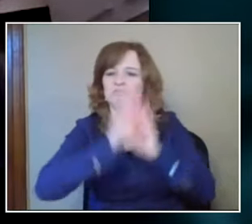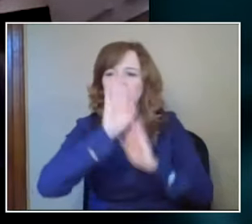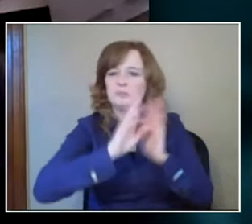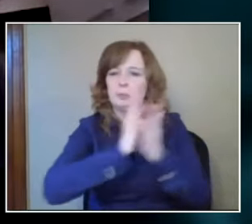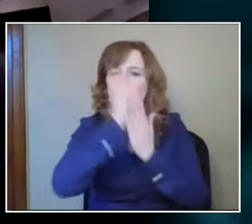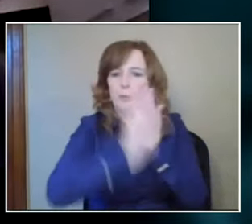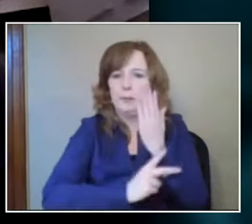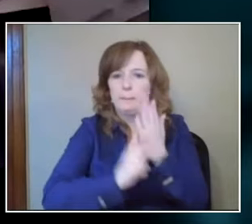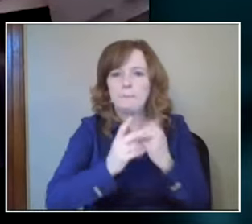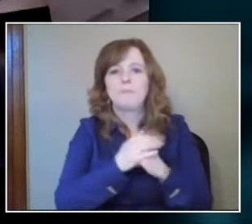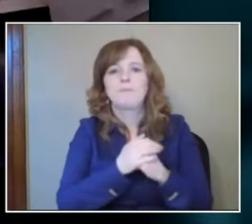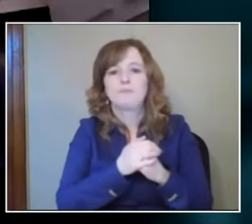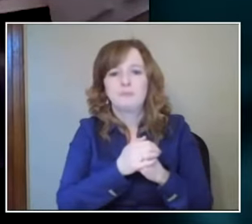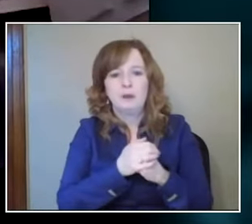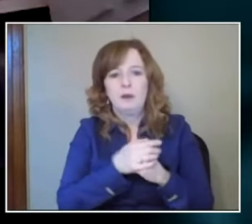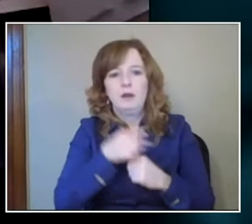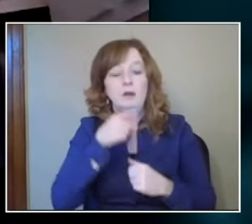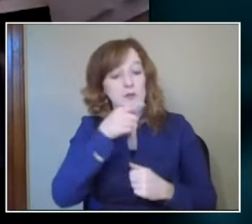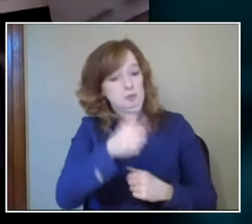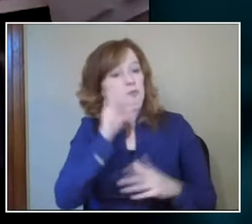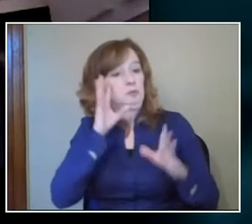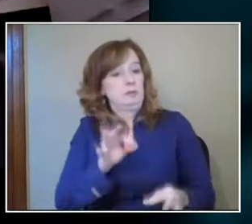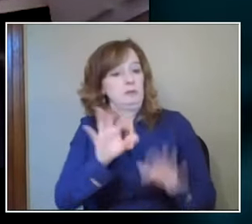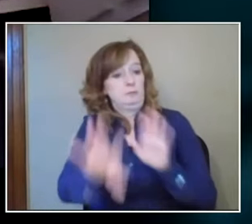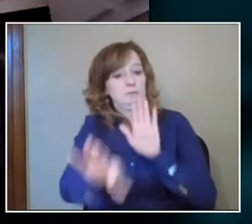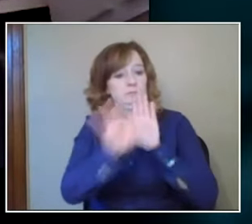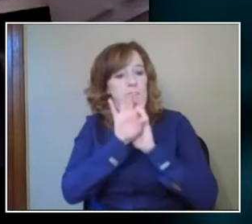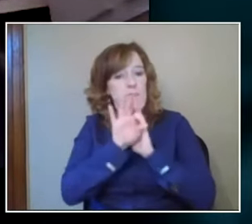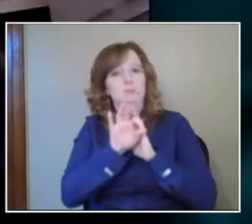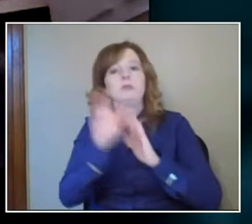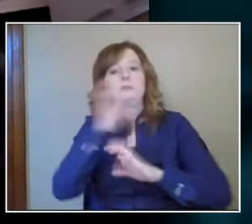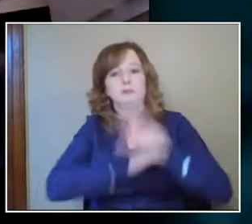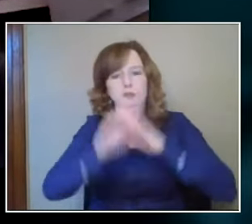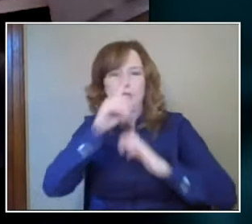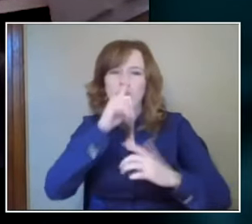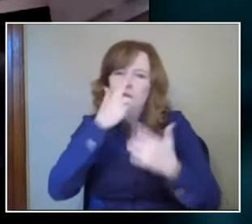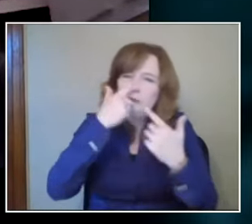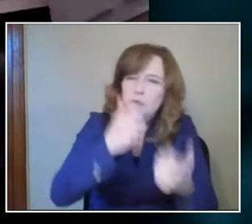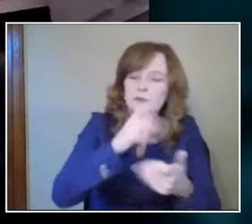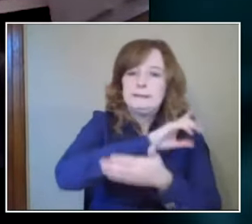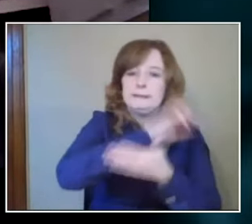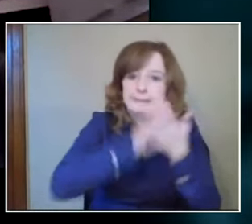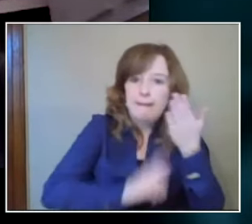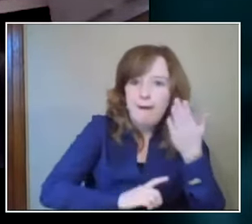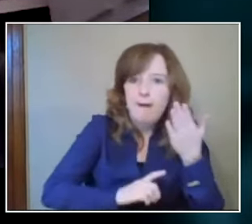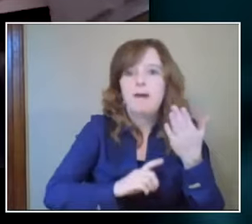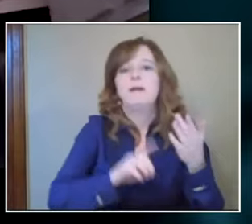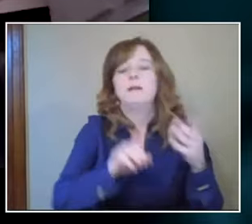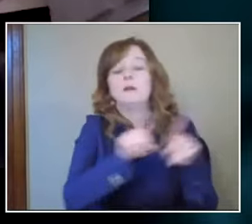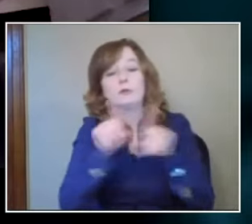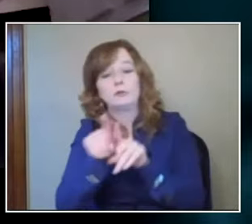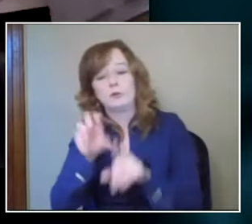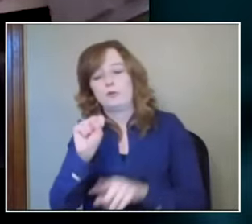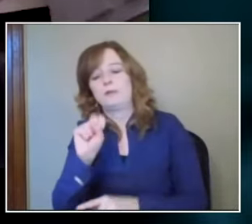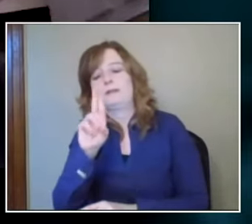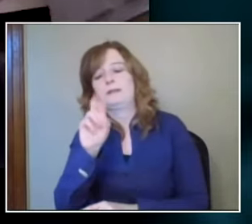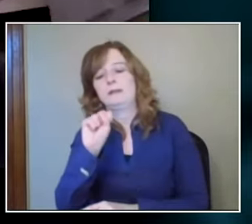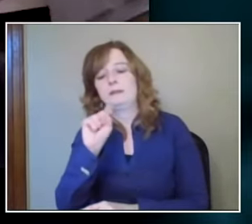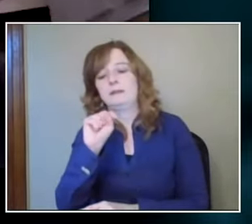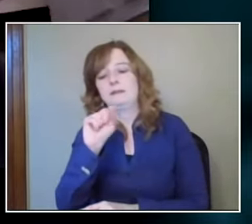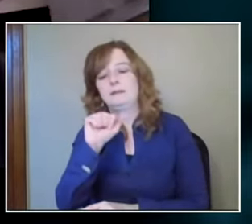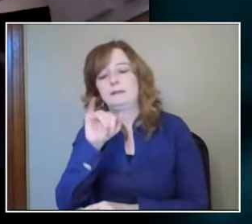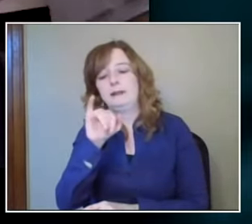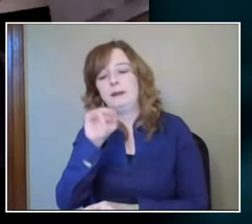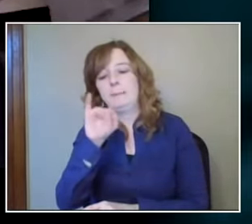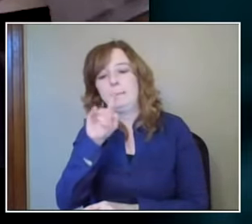the construction management program. She also has a strong interest in design and other areas, sustainability as well. What a pleasure to